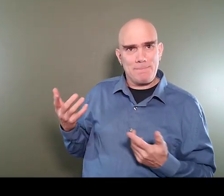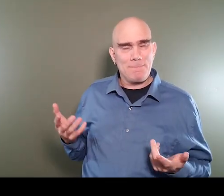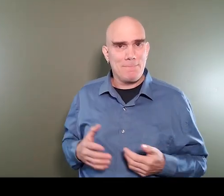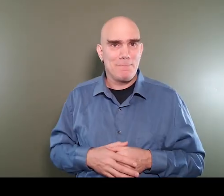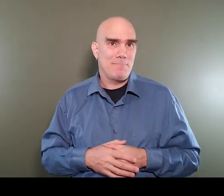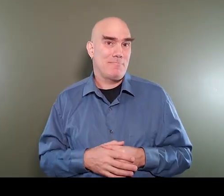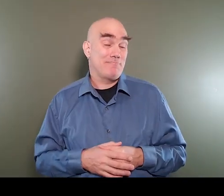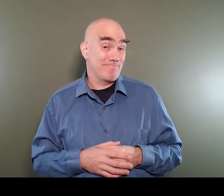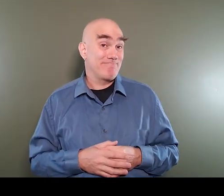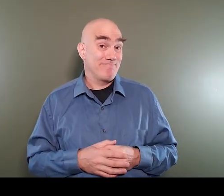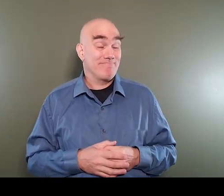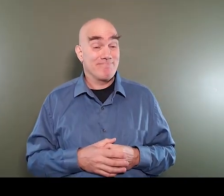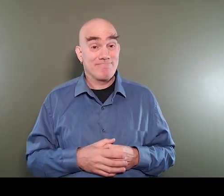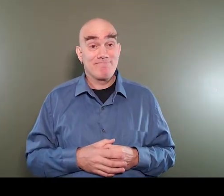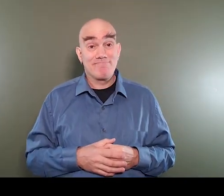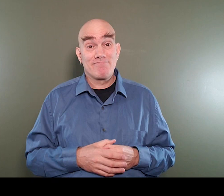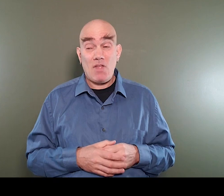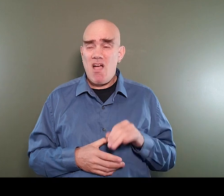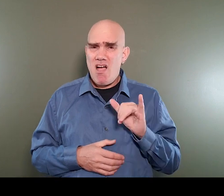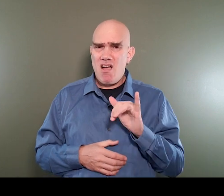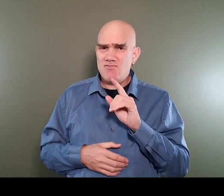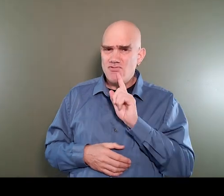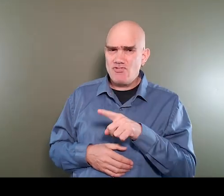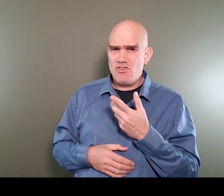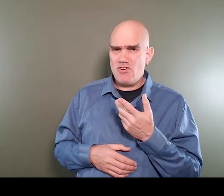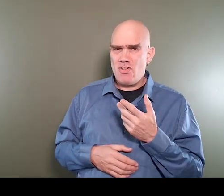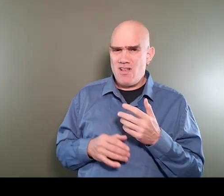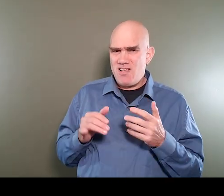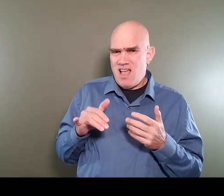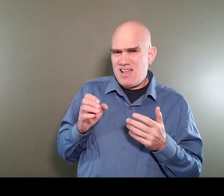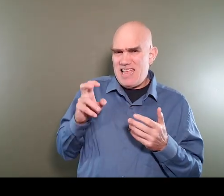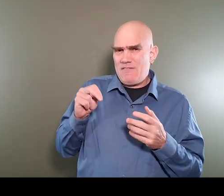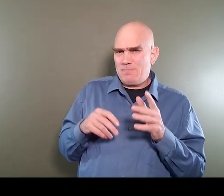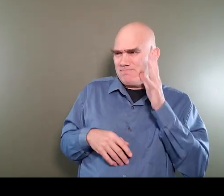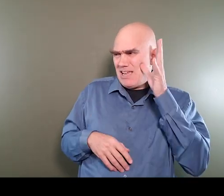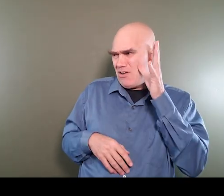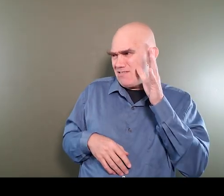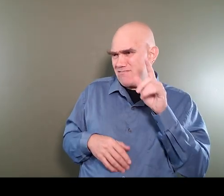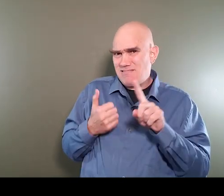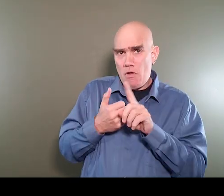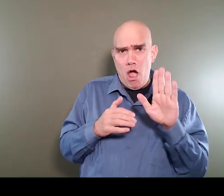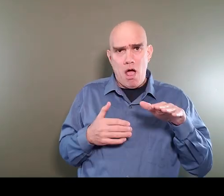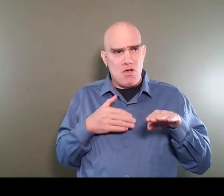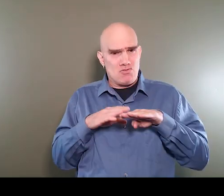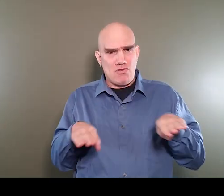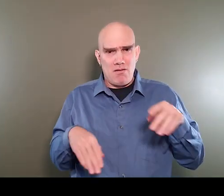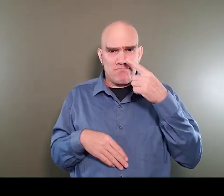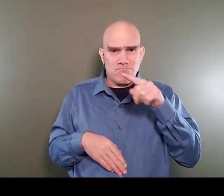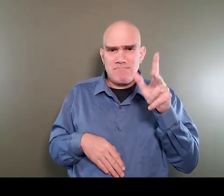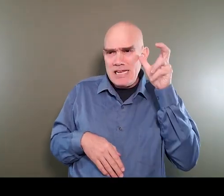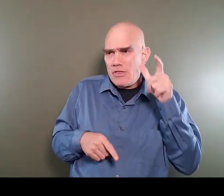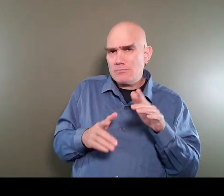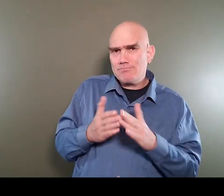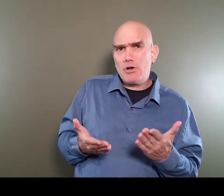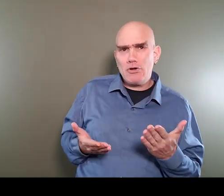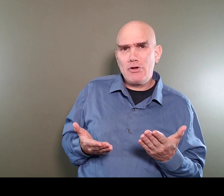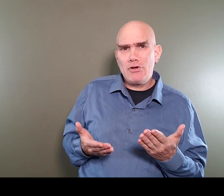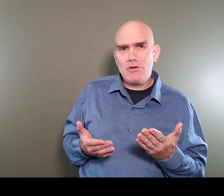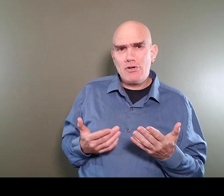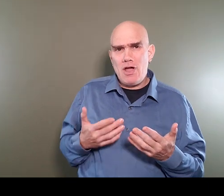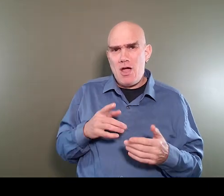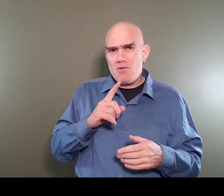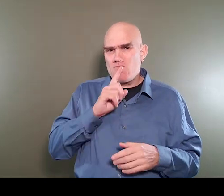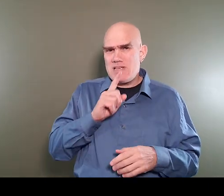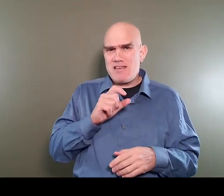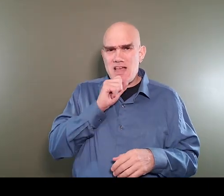want to have the books read to them. Oh, sure. Right. That even the parent is like, hey, my child wants to